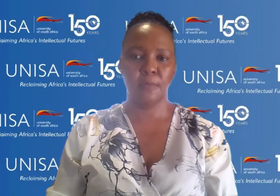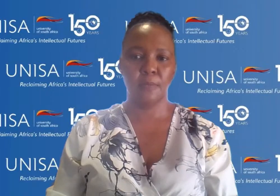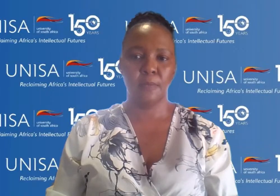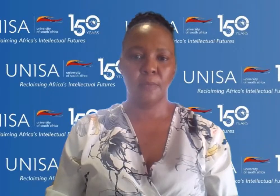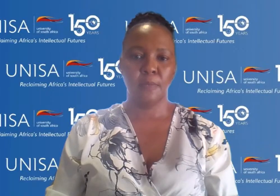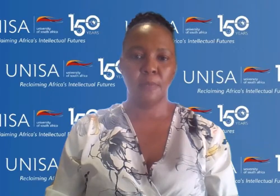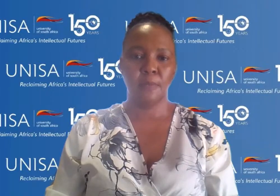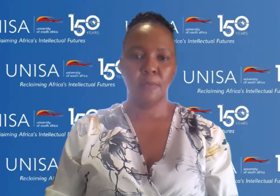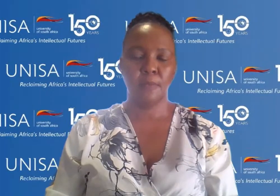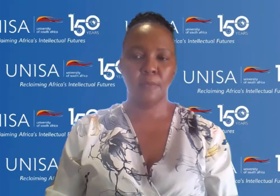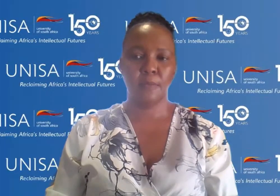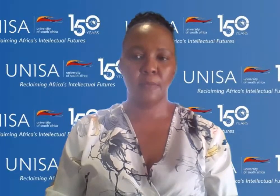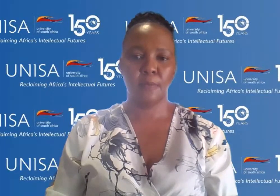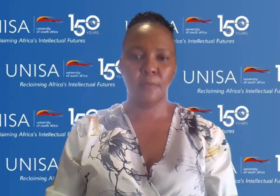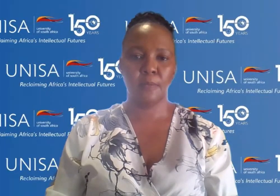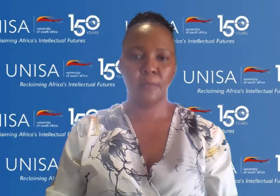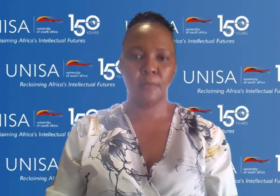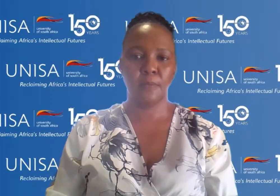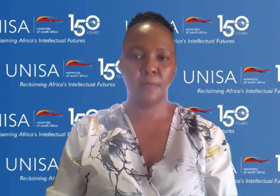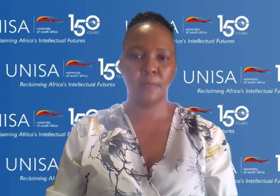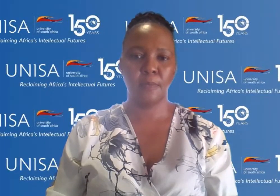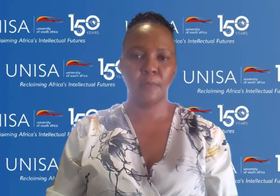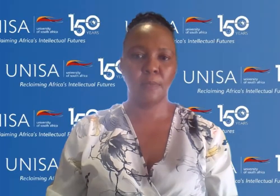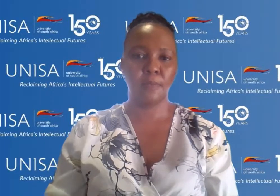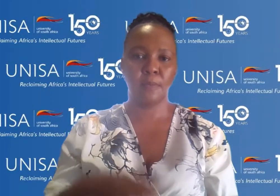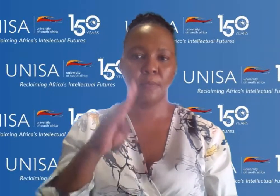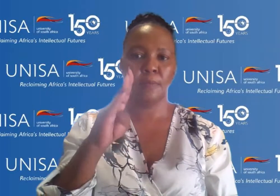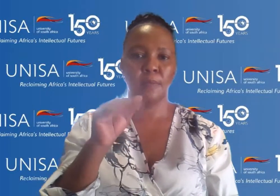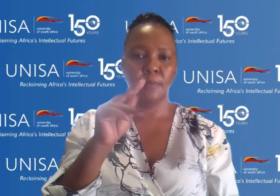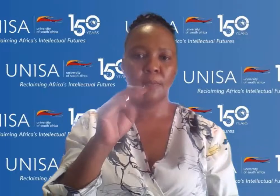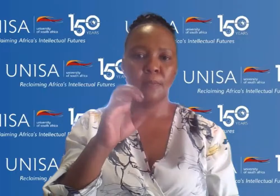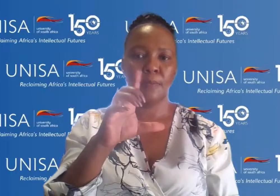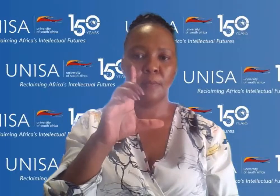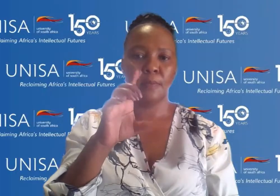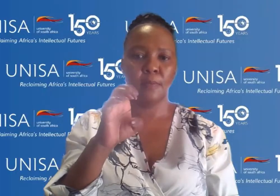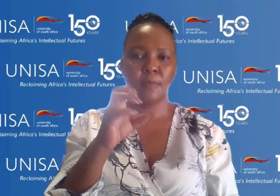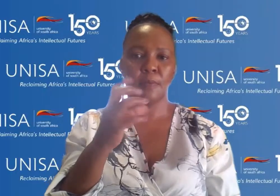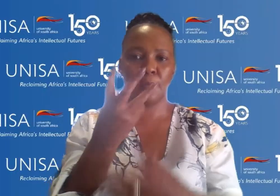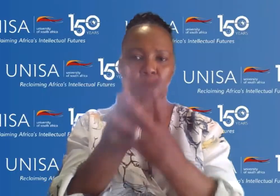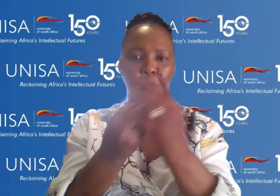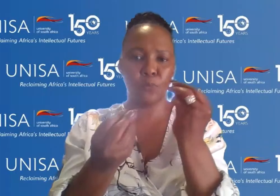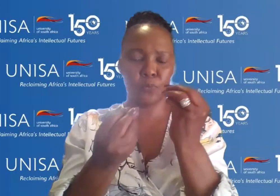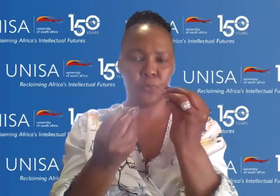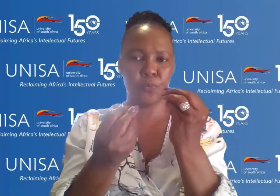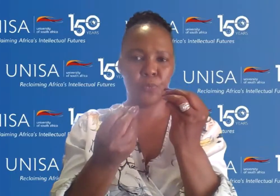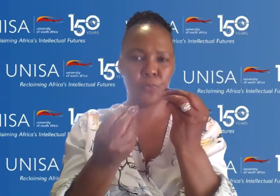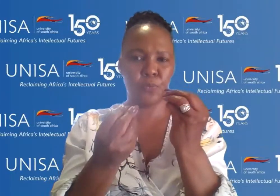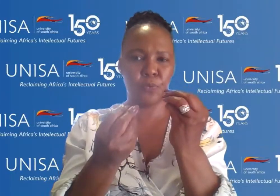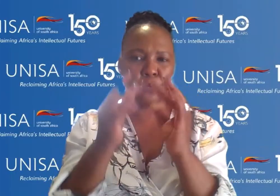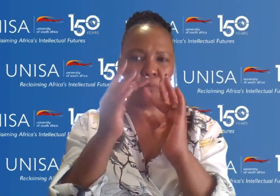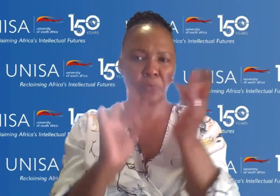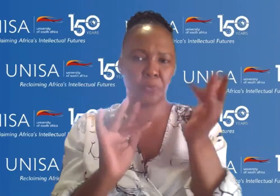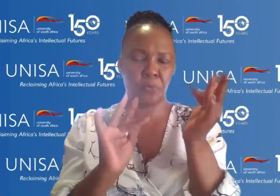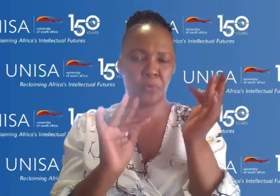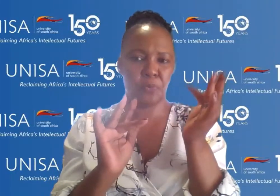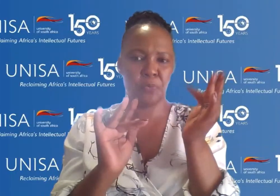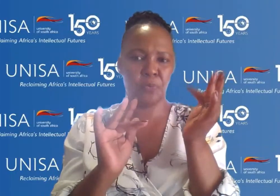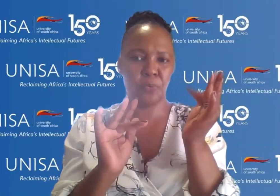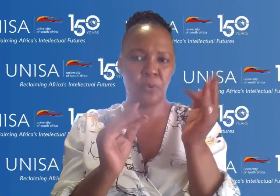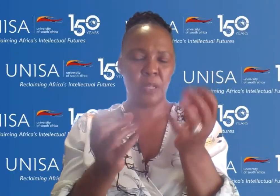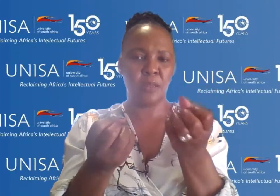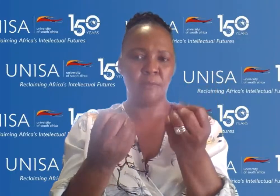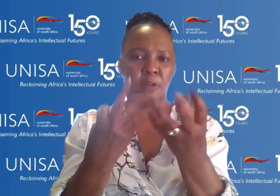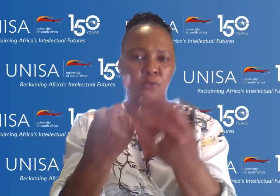Yep, it looks like Benele just went on hold, so I'm guessing maybe he might have disconnected himself. I think we just give him 2 minutes for